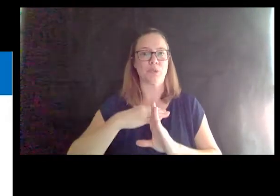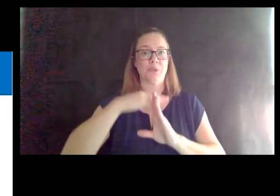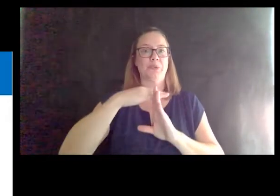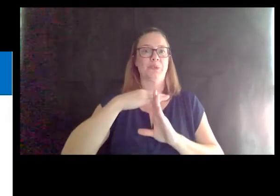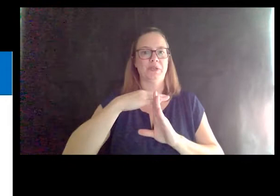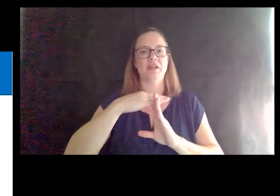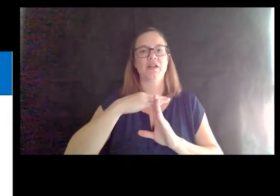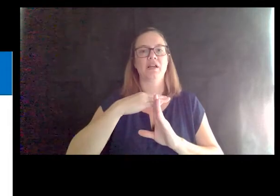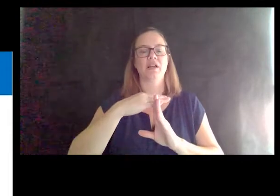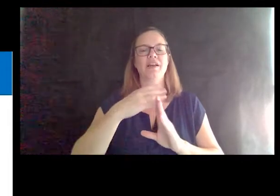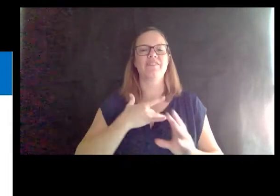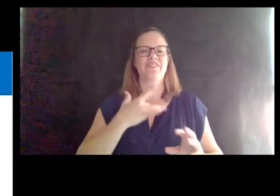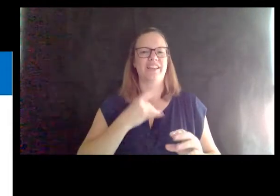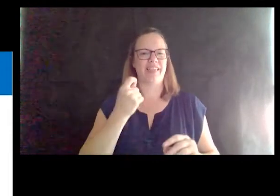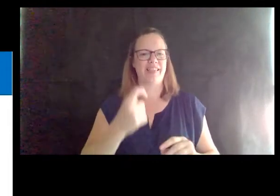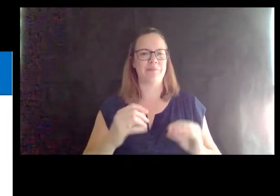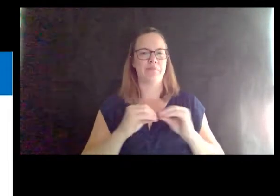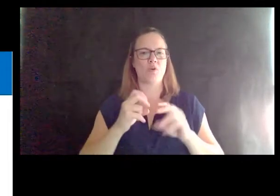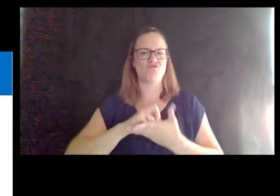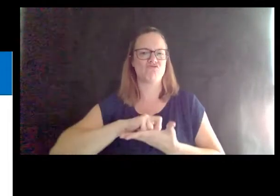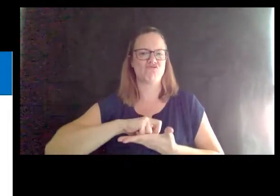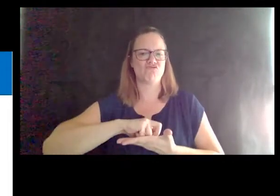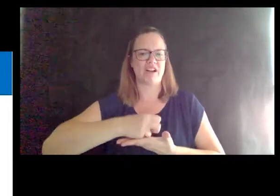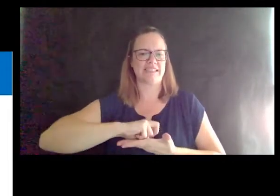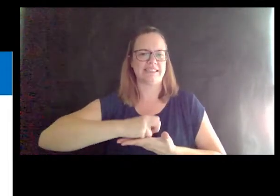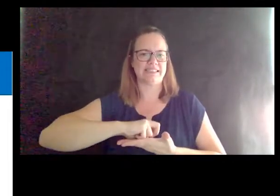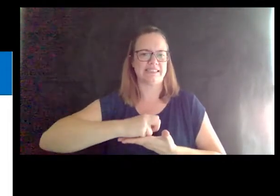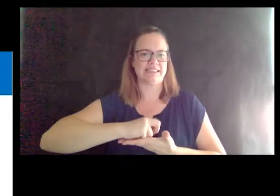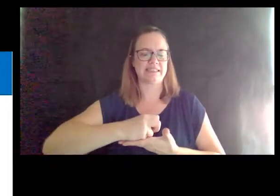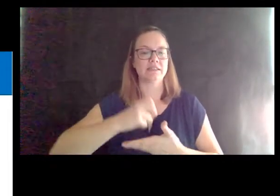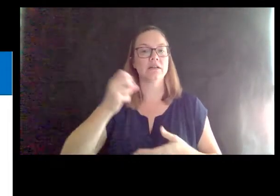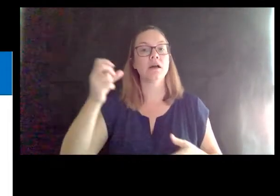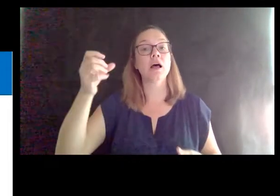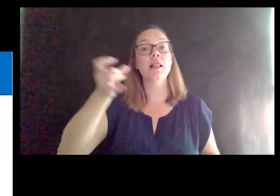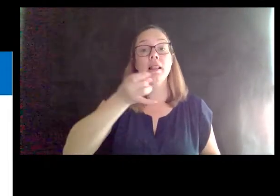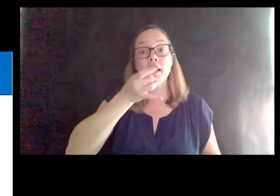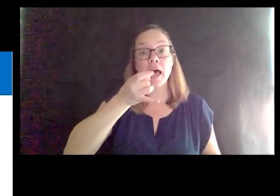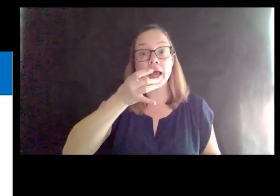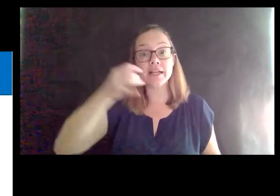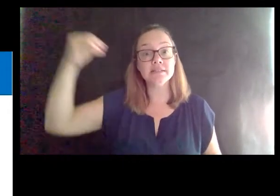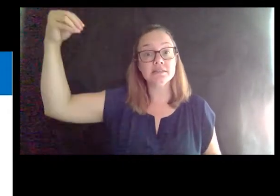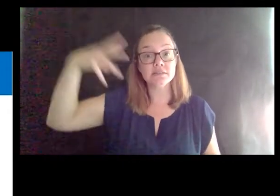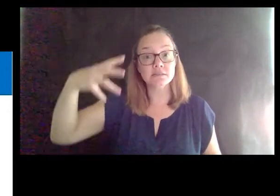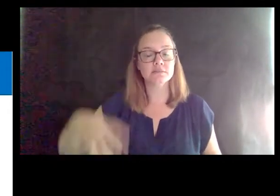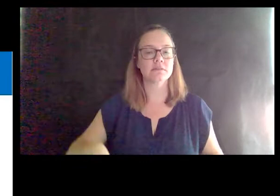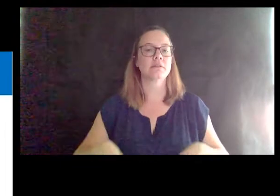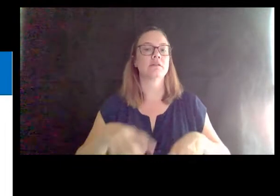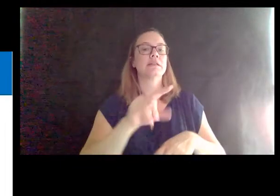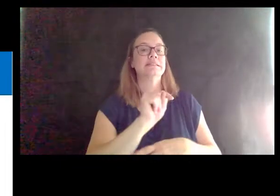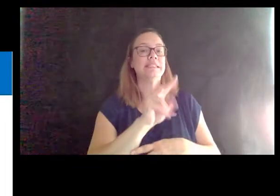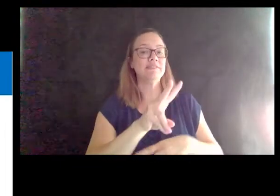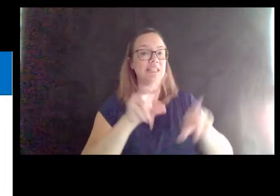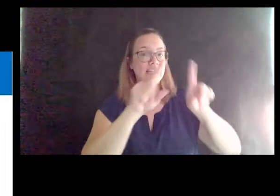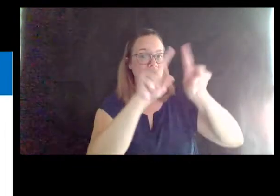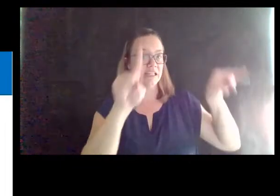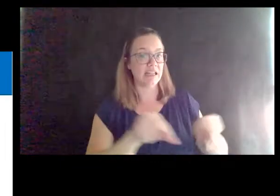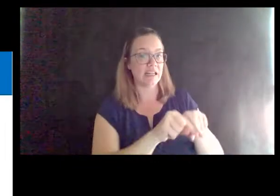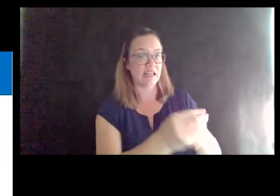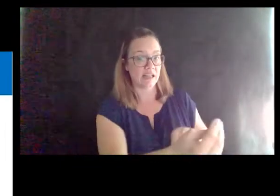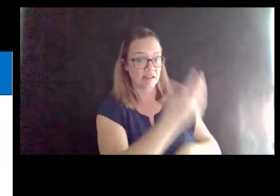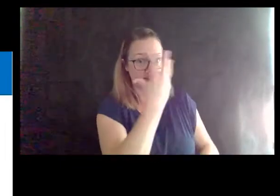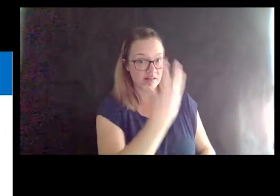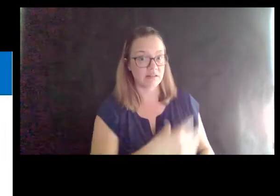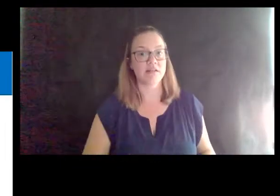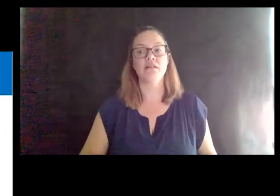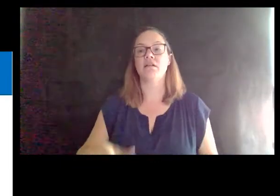it makes us a little bit more restless. Bright lights from lamps and cell phones and TV screens can make it difficult